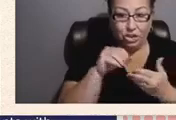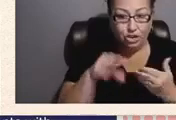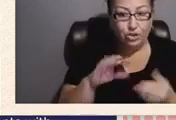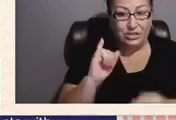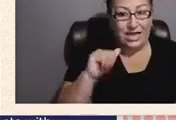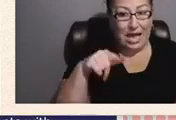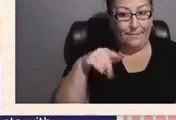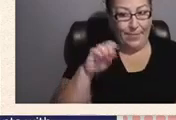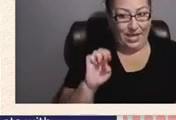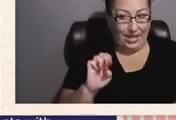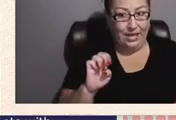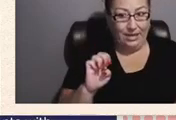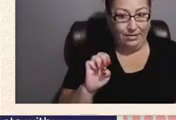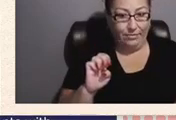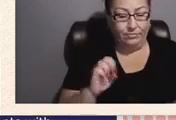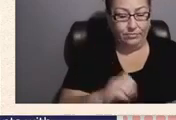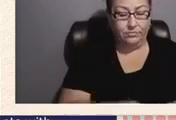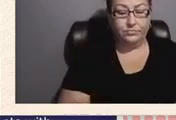IPE, unquote.